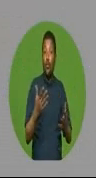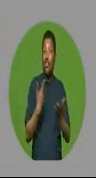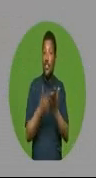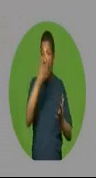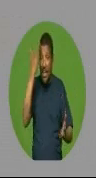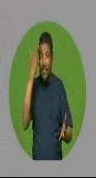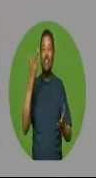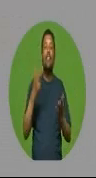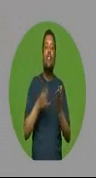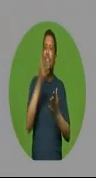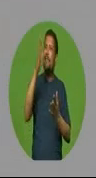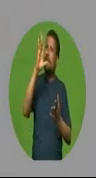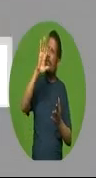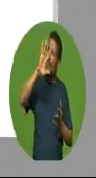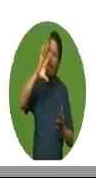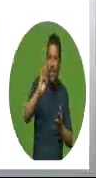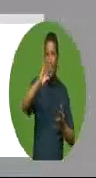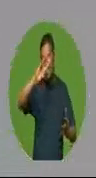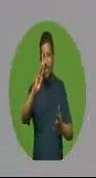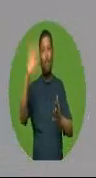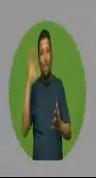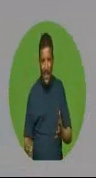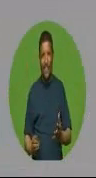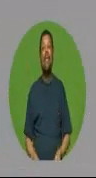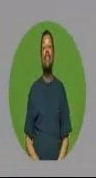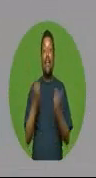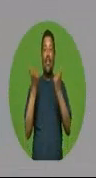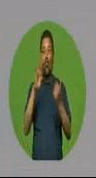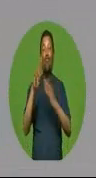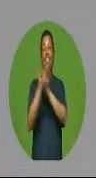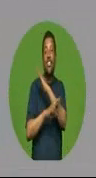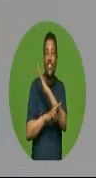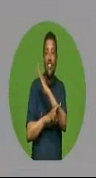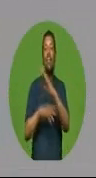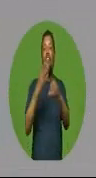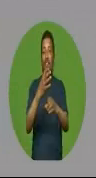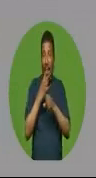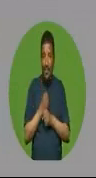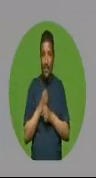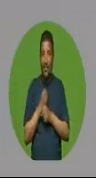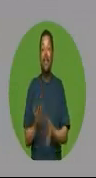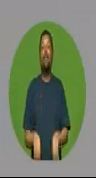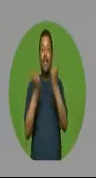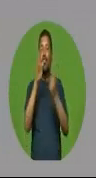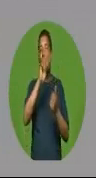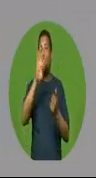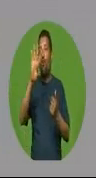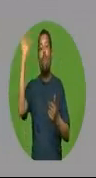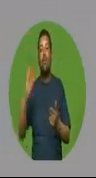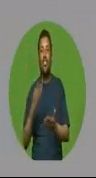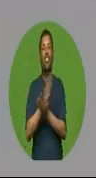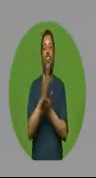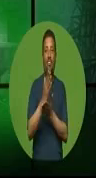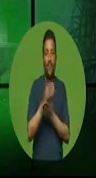case is 76%. The rest of the regions take the remaining, which is 24%